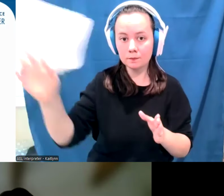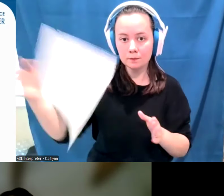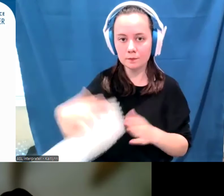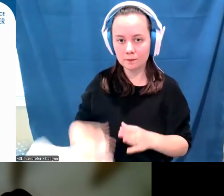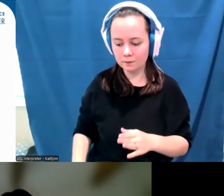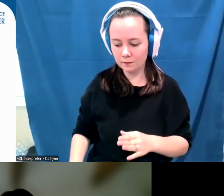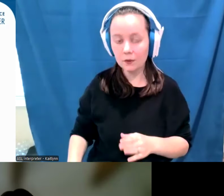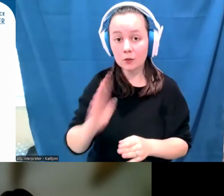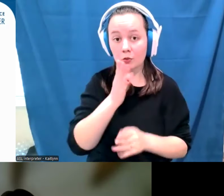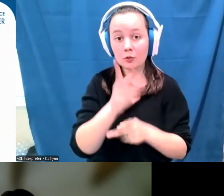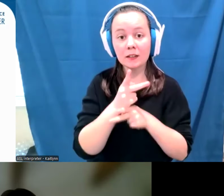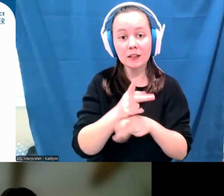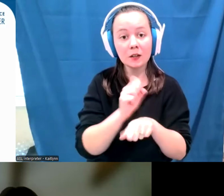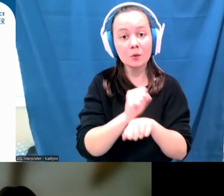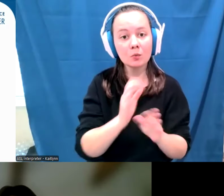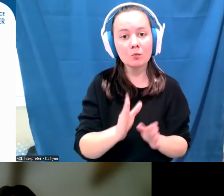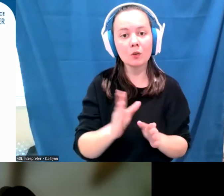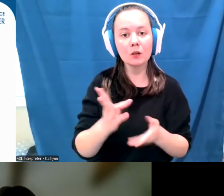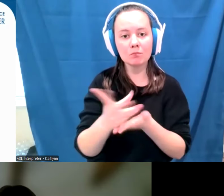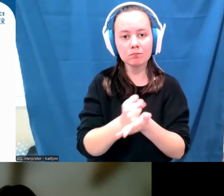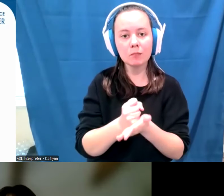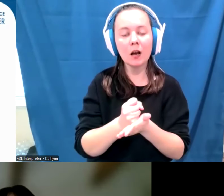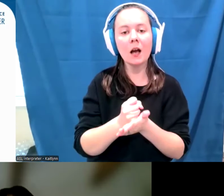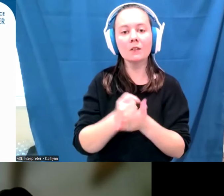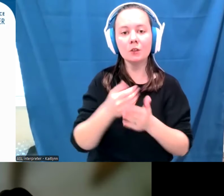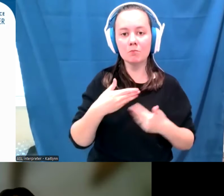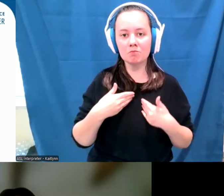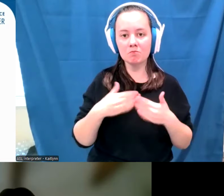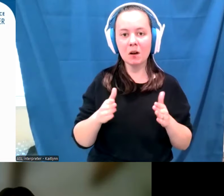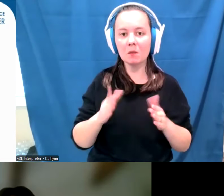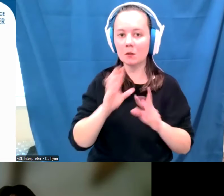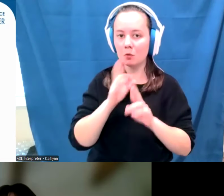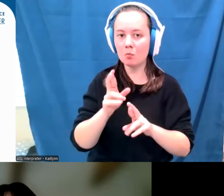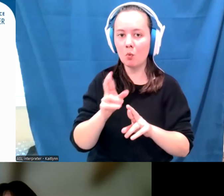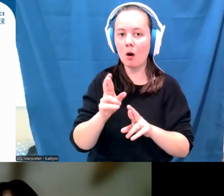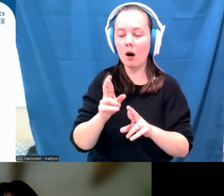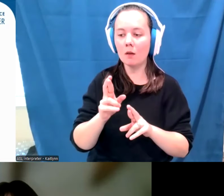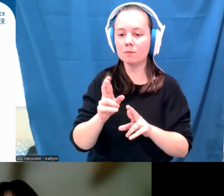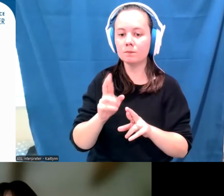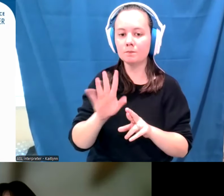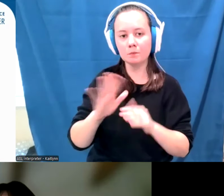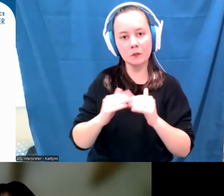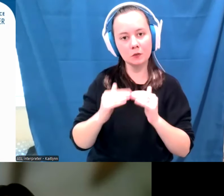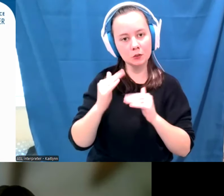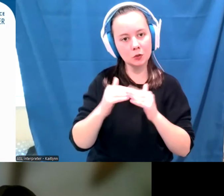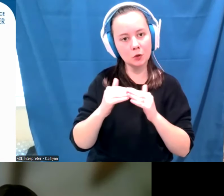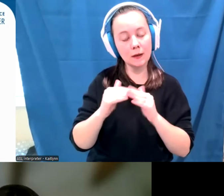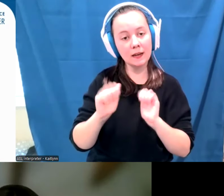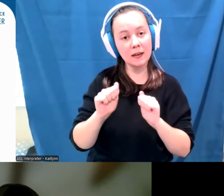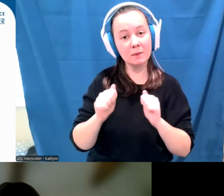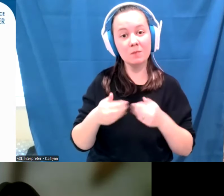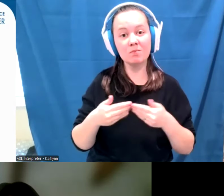publicly report when they achieve the 80% threshold, and to be able to also publicly report